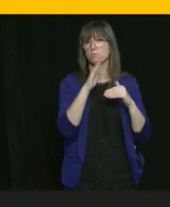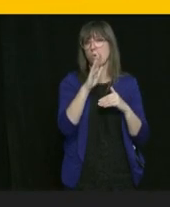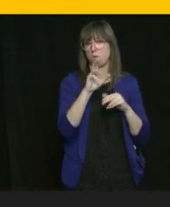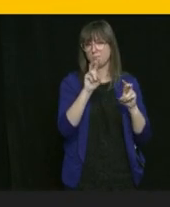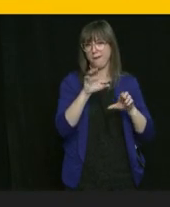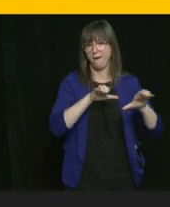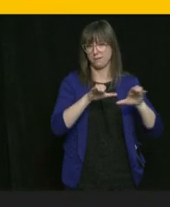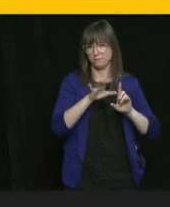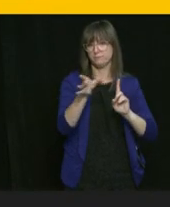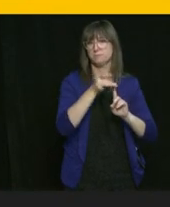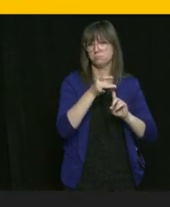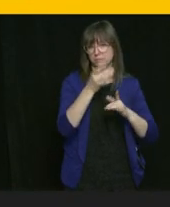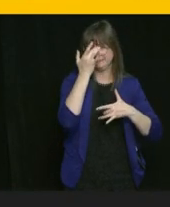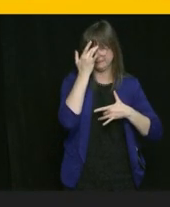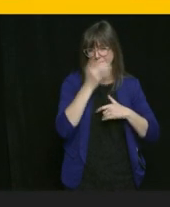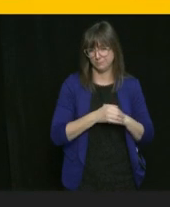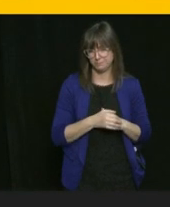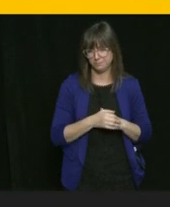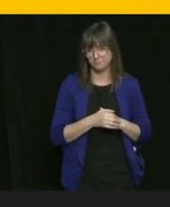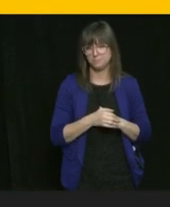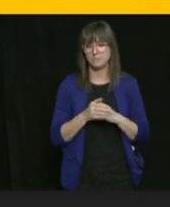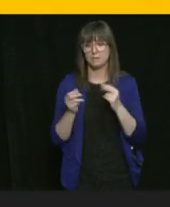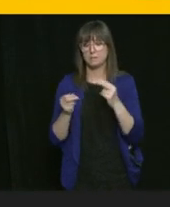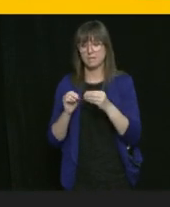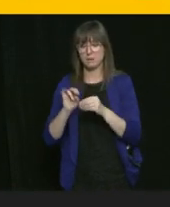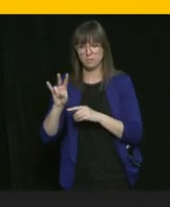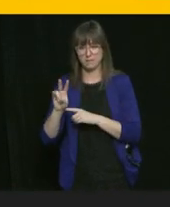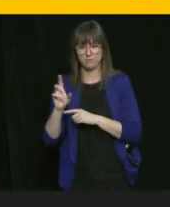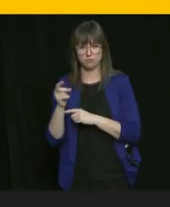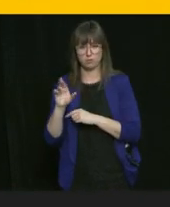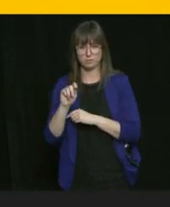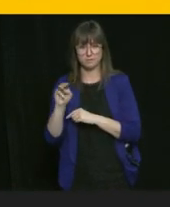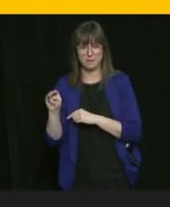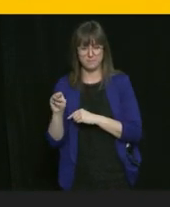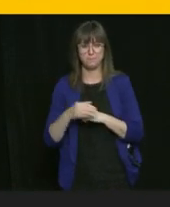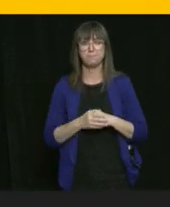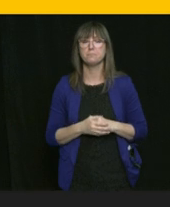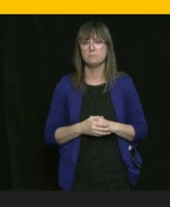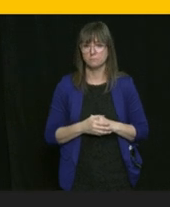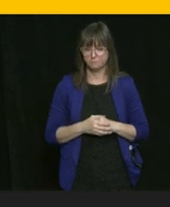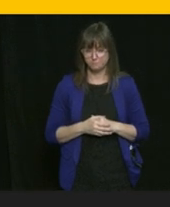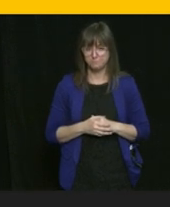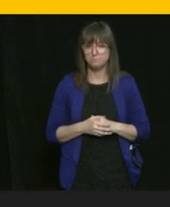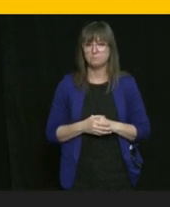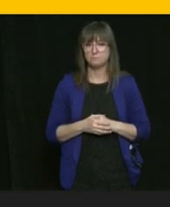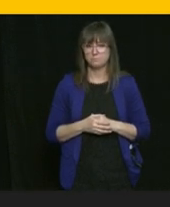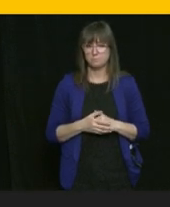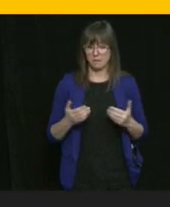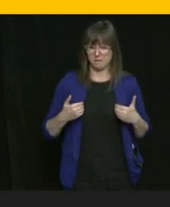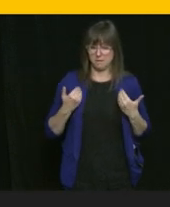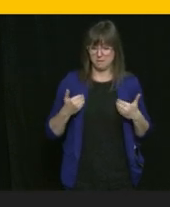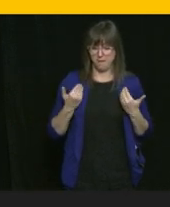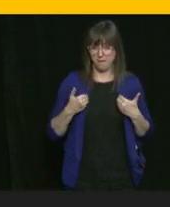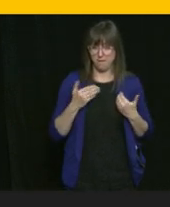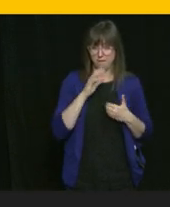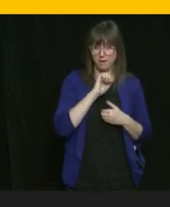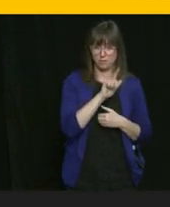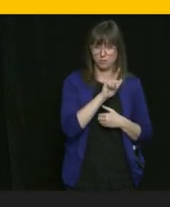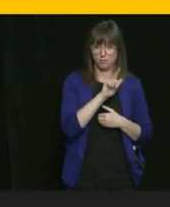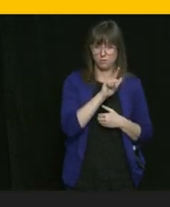Slide 7. While we have consistently observed the highest incidence of COVID-19 among young adults aged 20